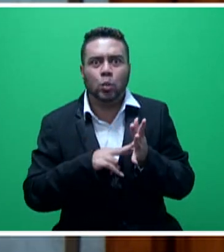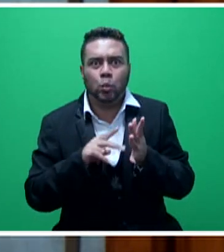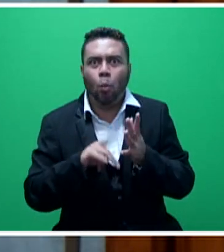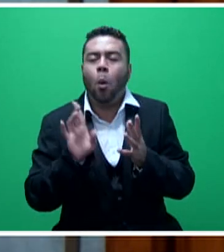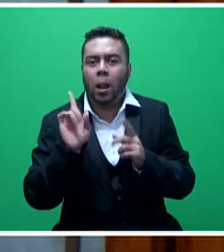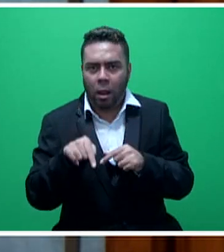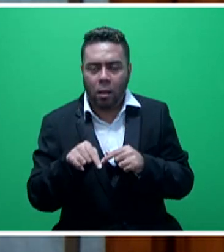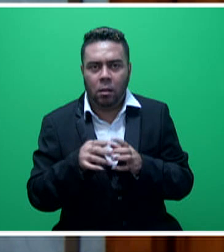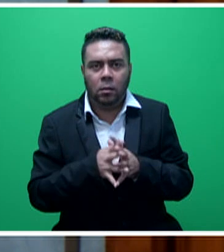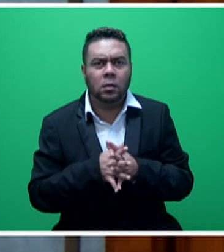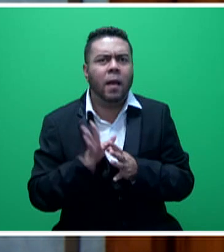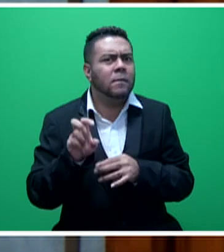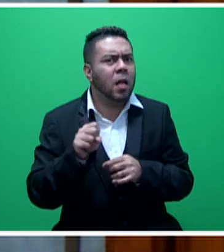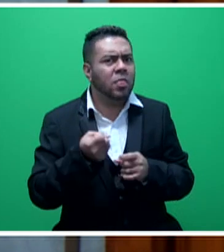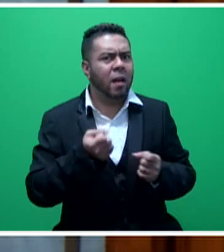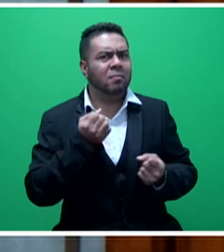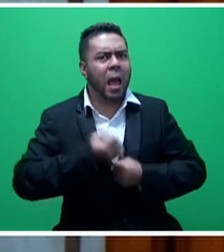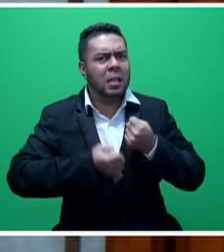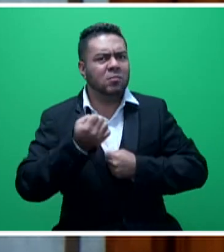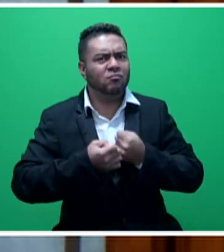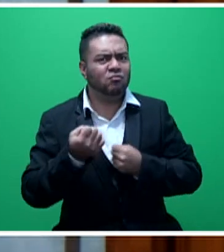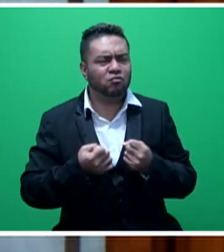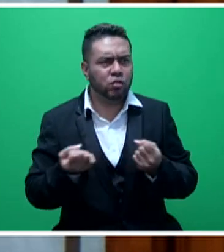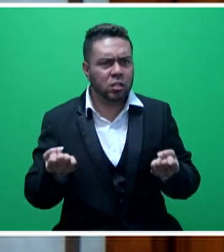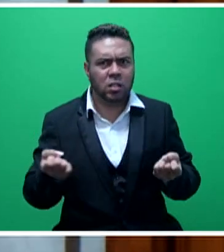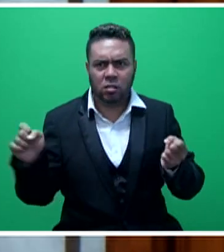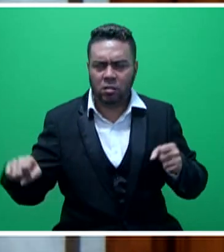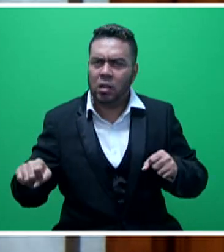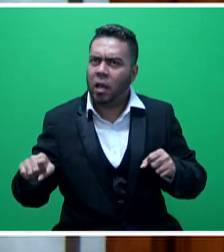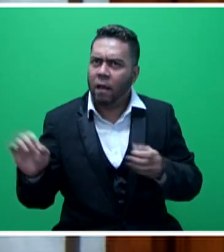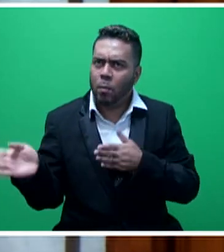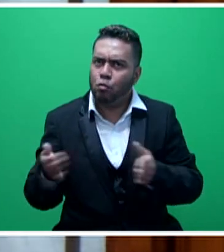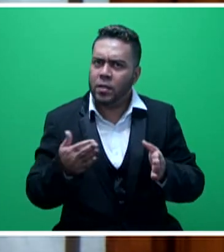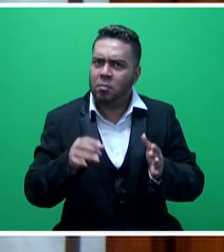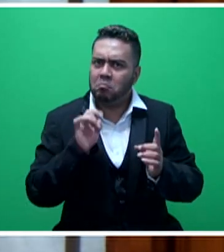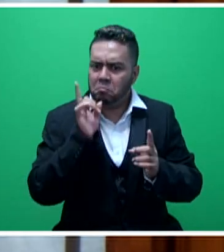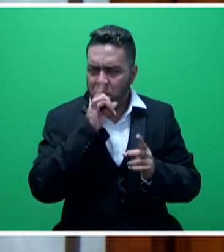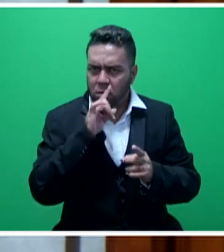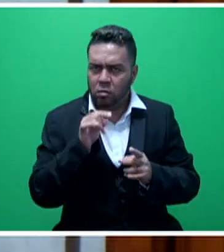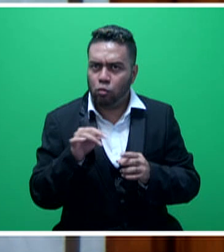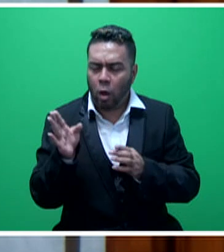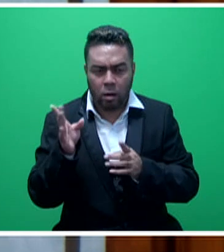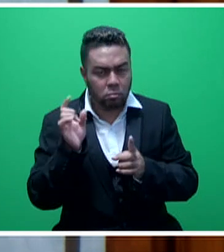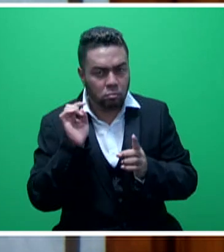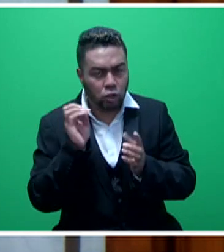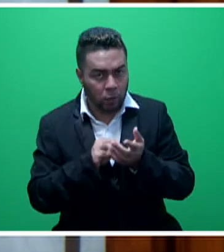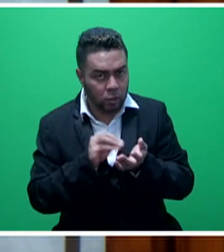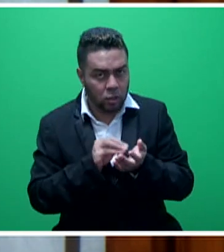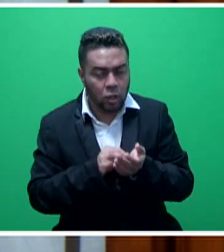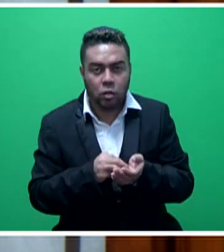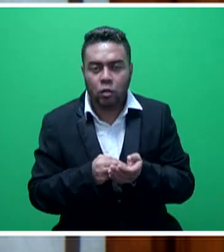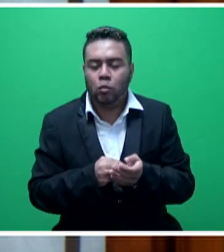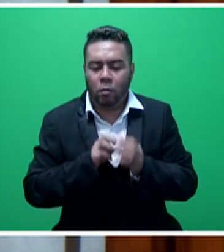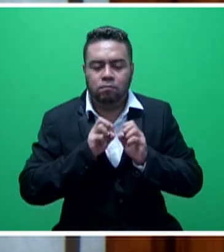the Nandera Dialysis Unit follows the same concept of moving specialists services closer to where